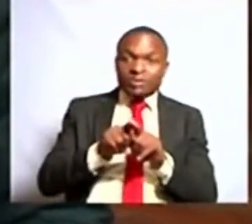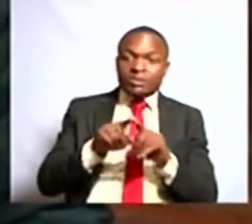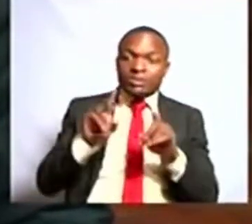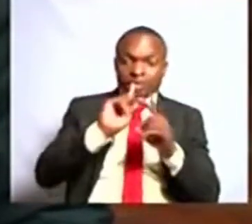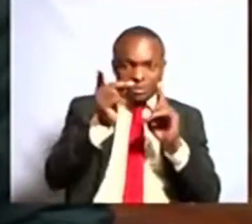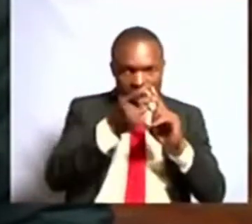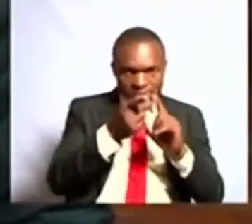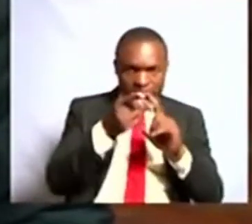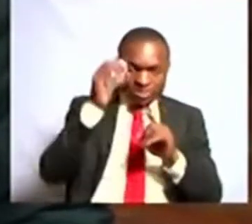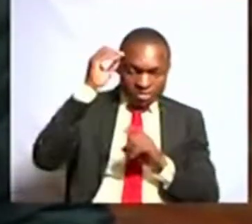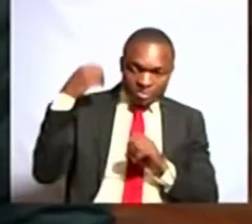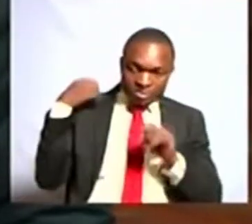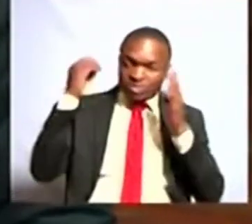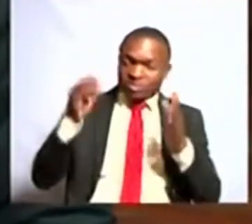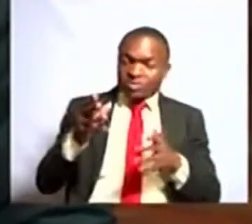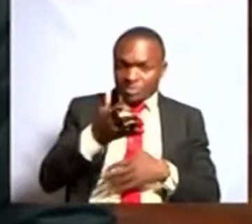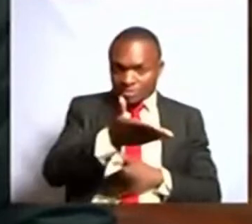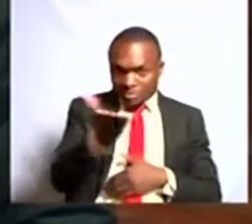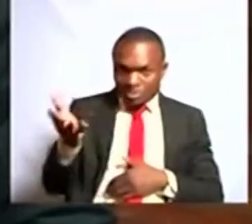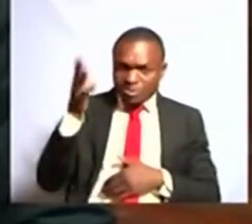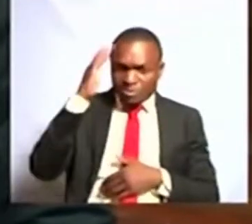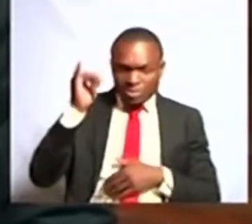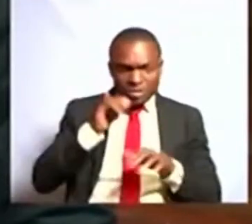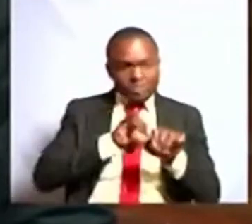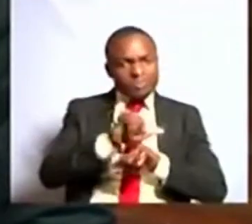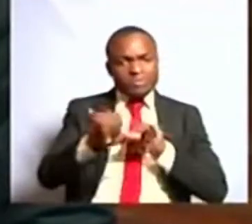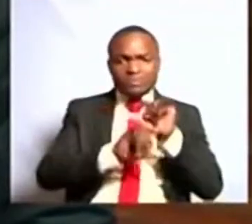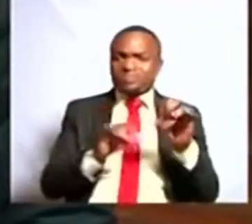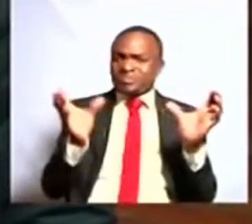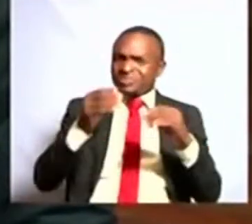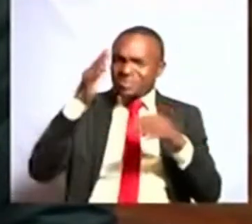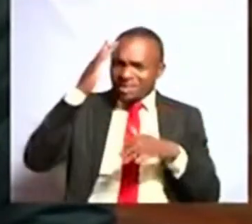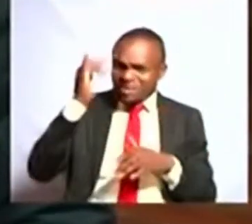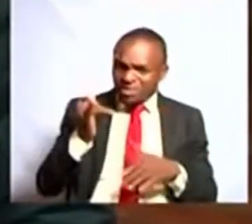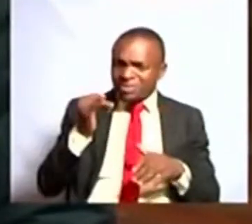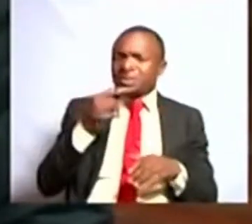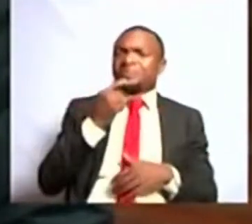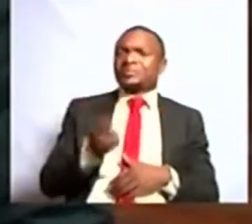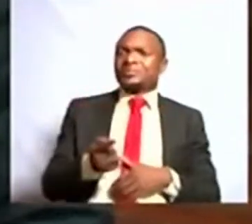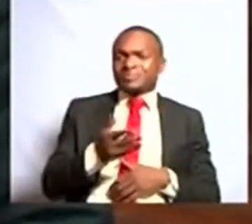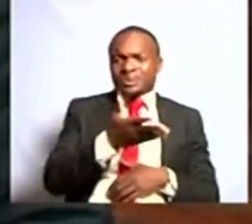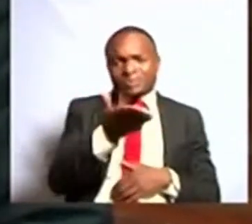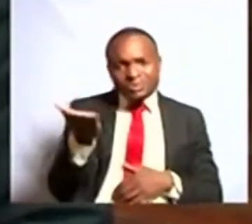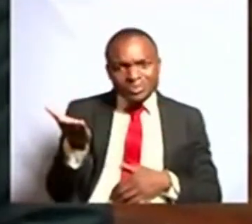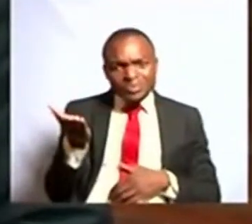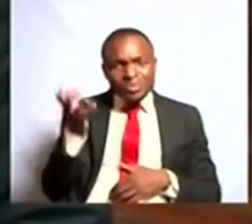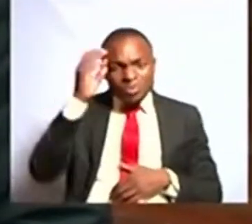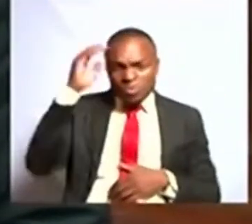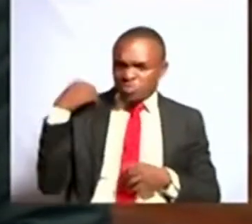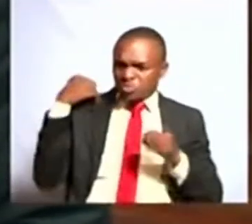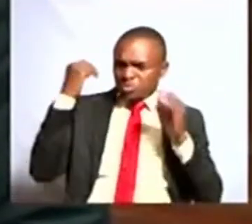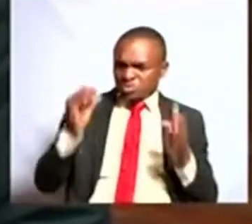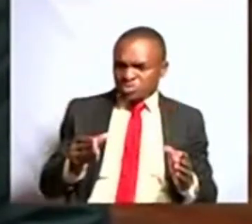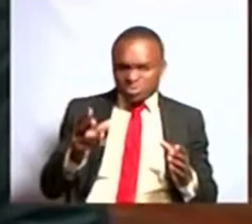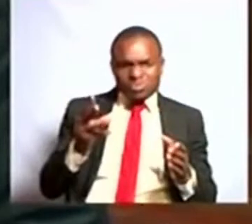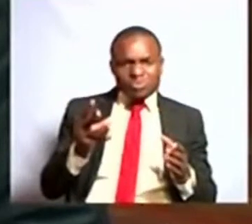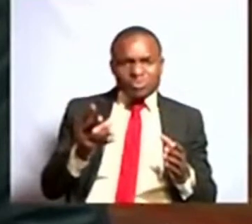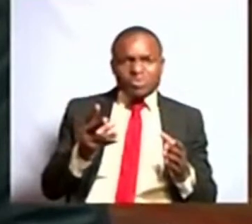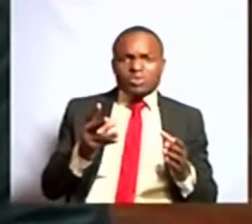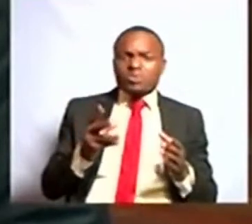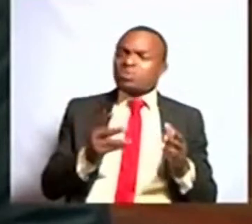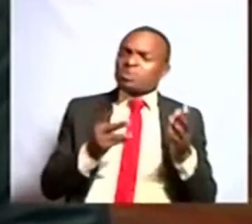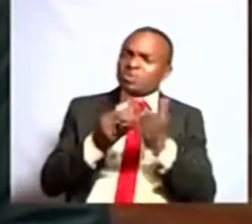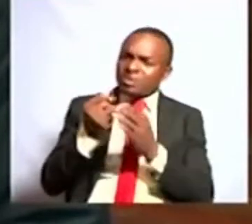there. Why are you trying to mislead the committee by saying the officer who is an accounting